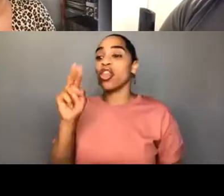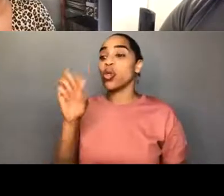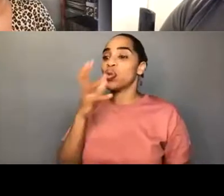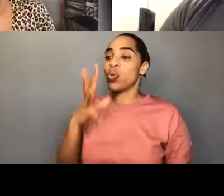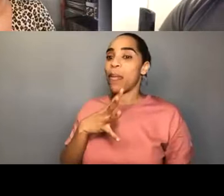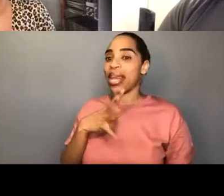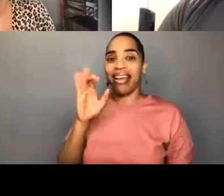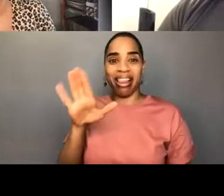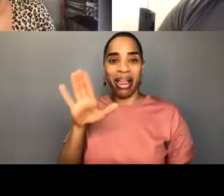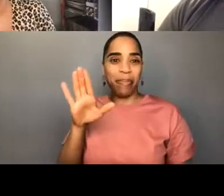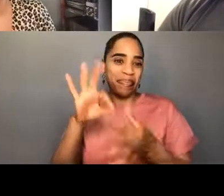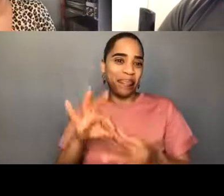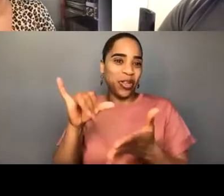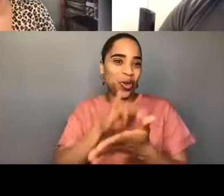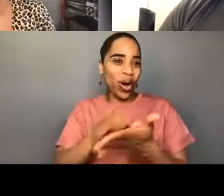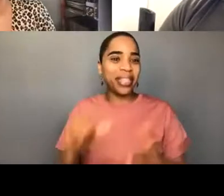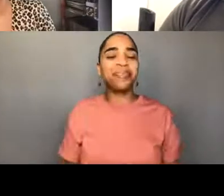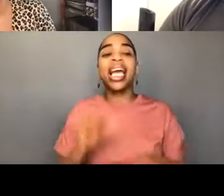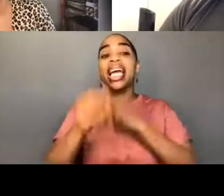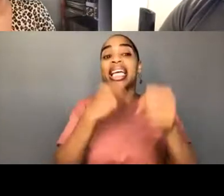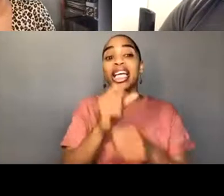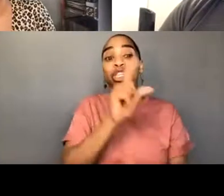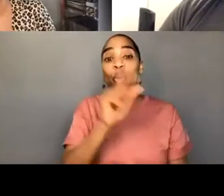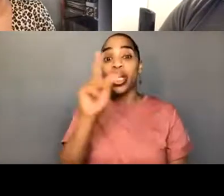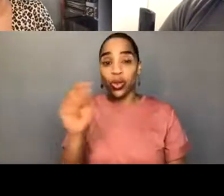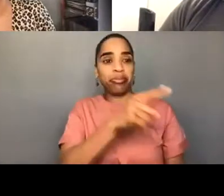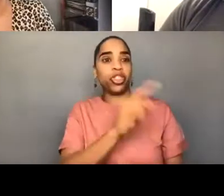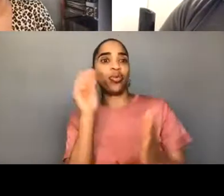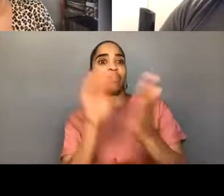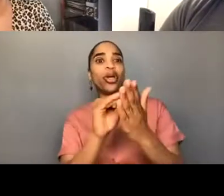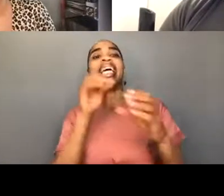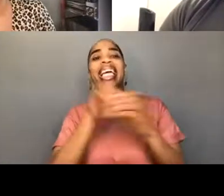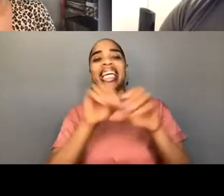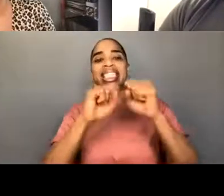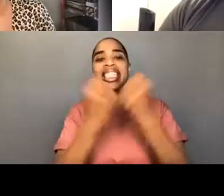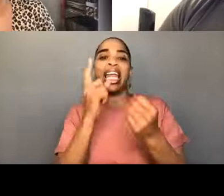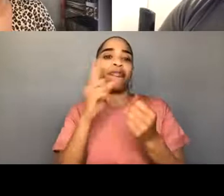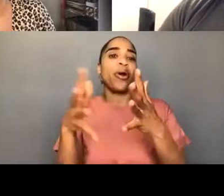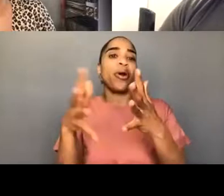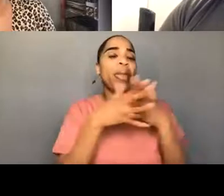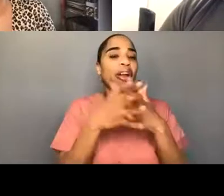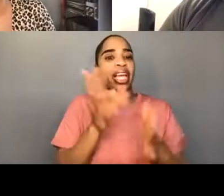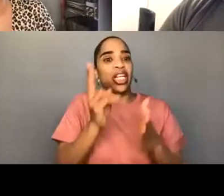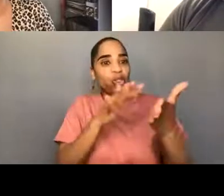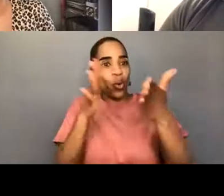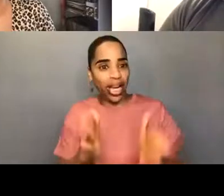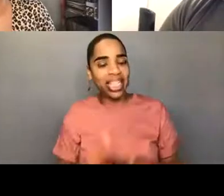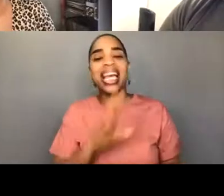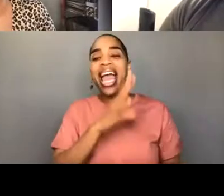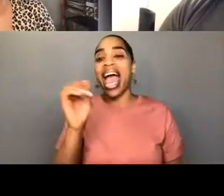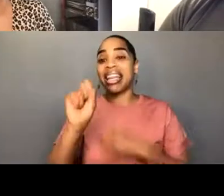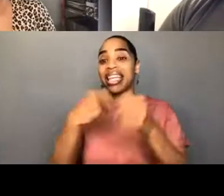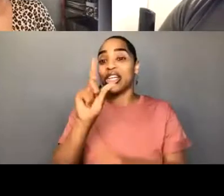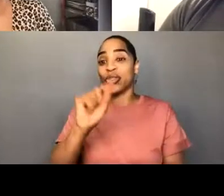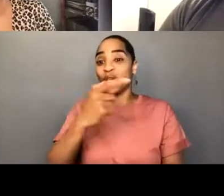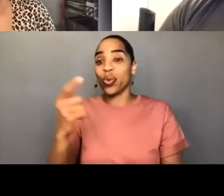New York. In 2020, she was inducted into the Society of American Historians, and in 2021,